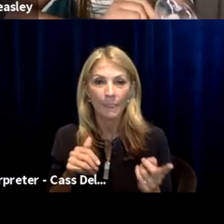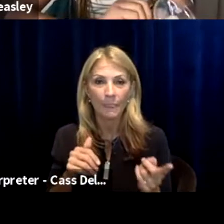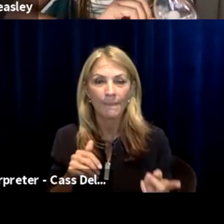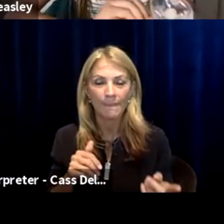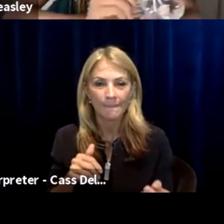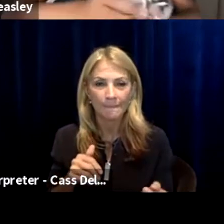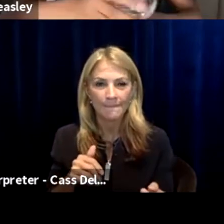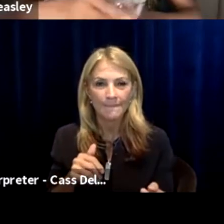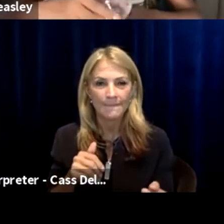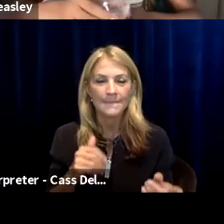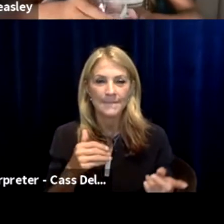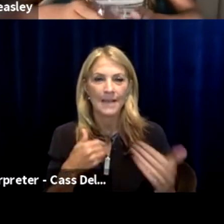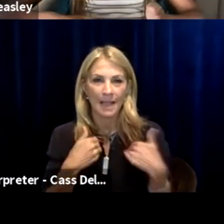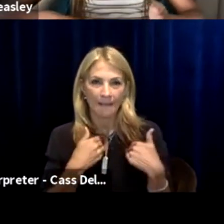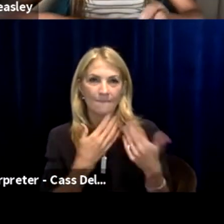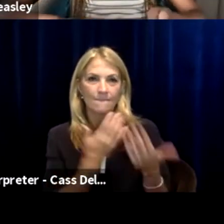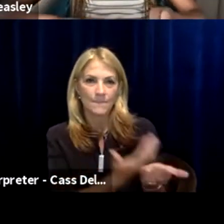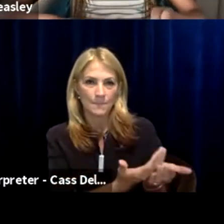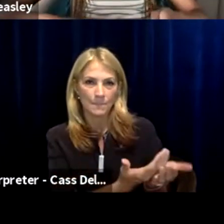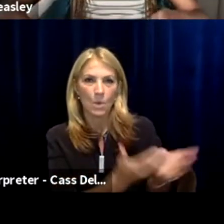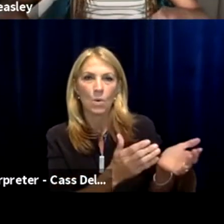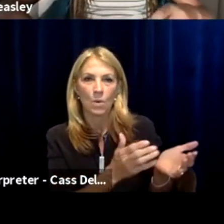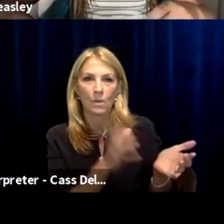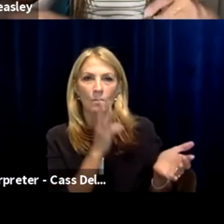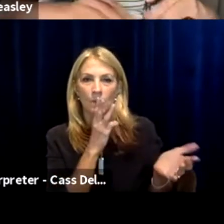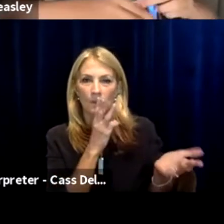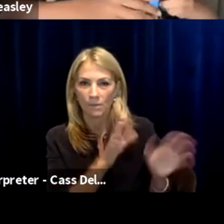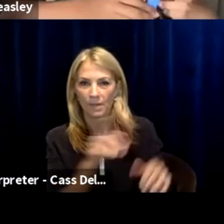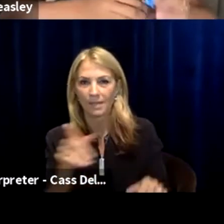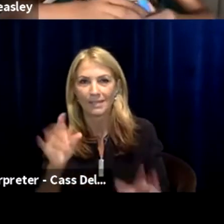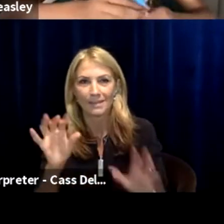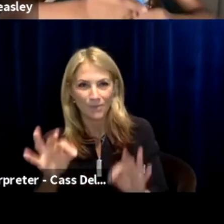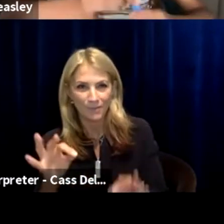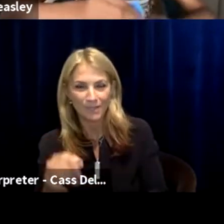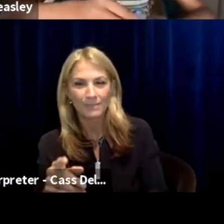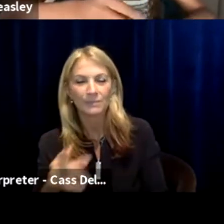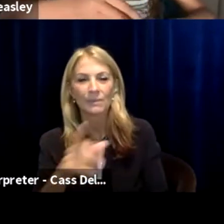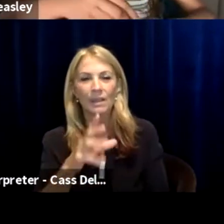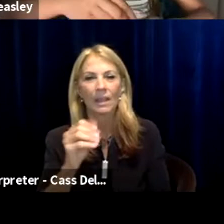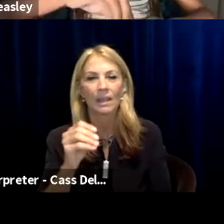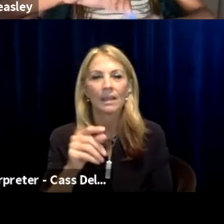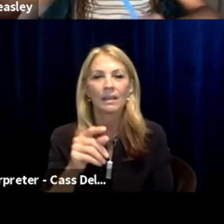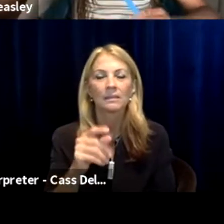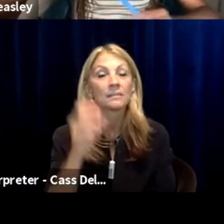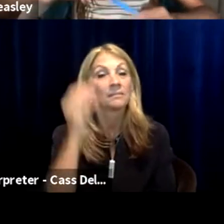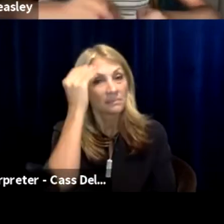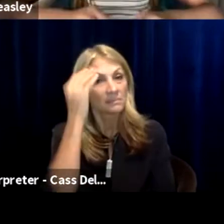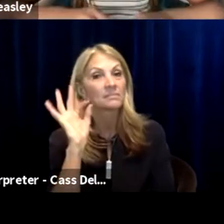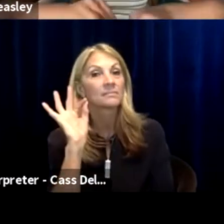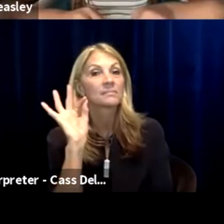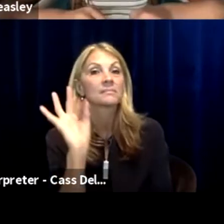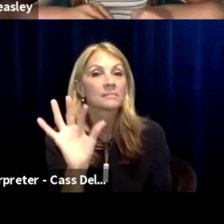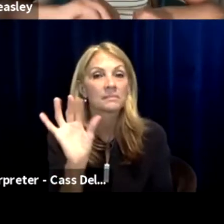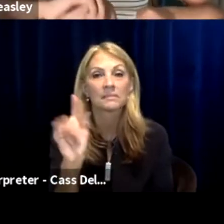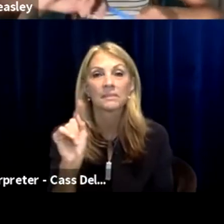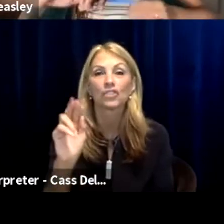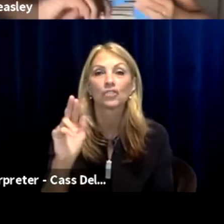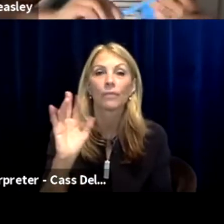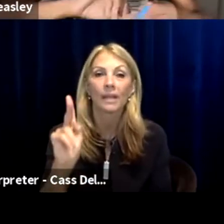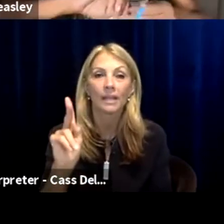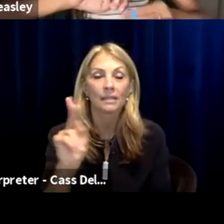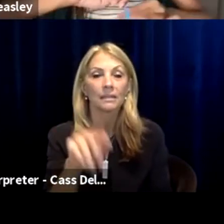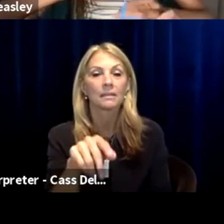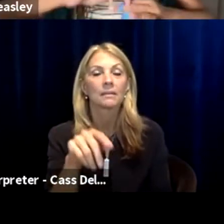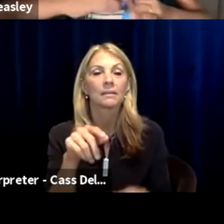a bowl of water. Perfect. Okay. And here's a little trick. You want the water to